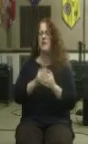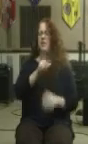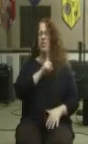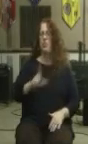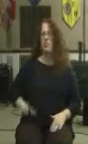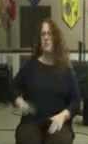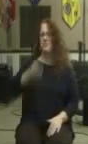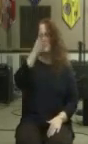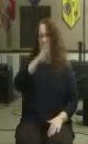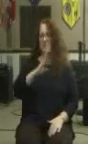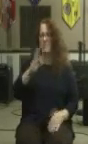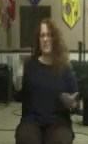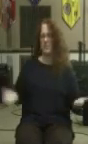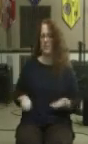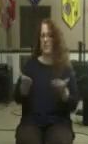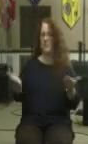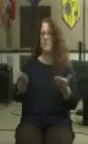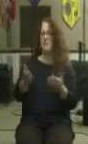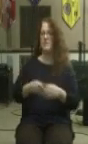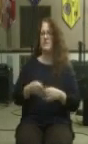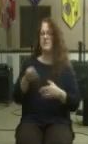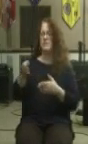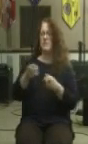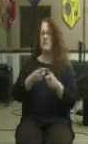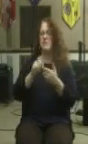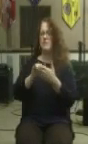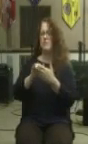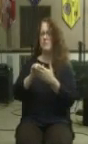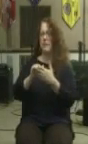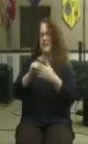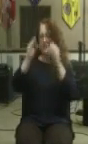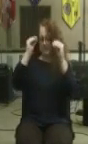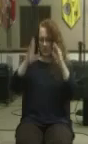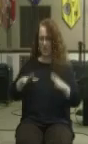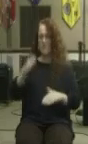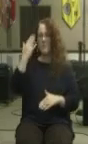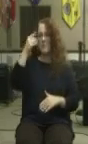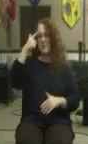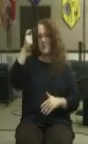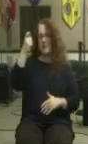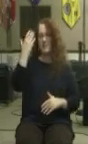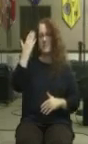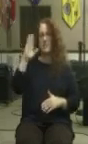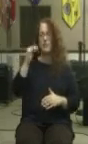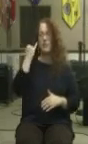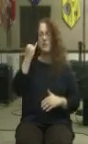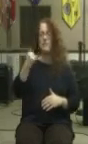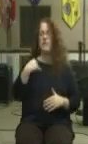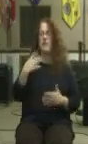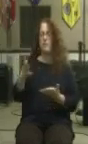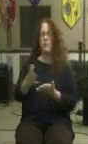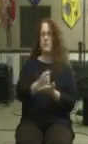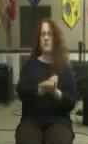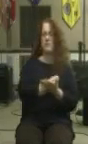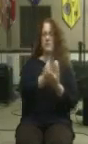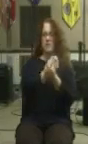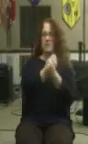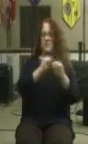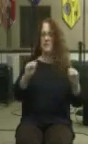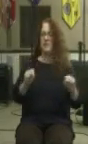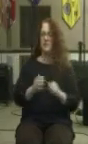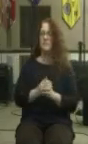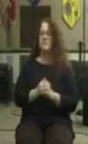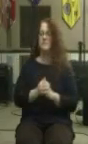And I was praying, Lord God, give me the courage to be able to present the gospel to her, because I don't know if she ever received you as her